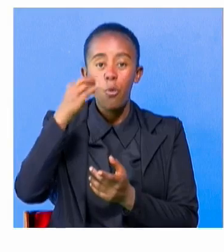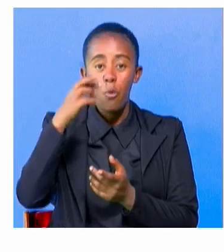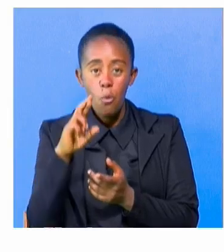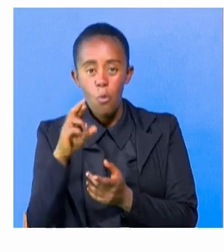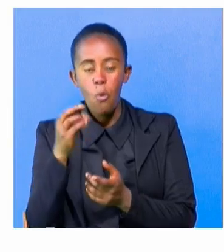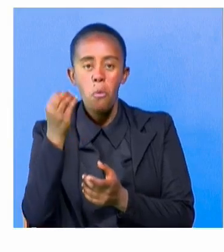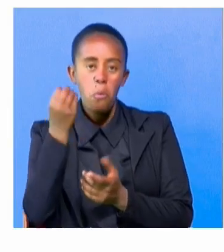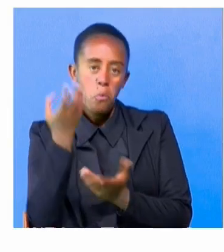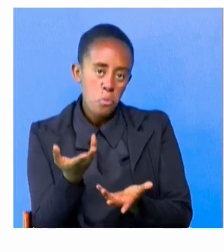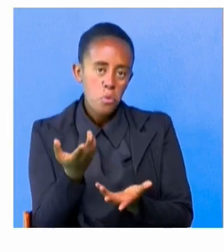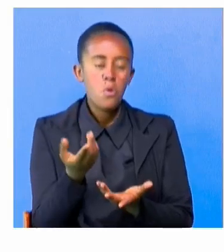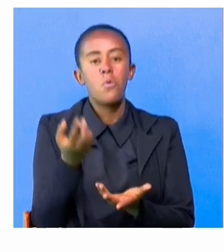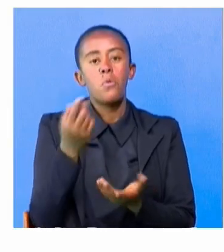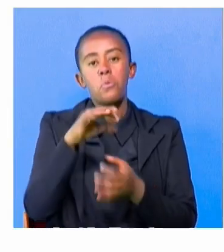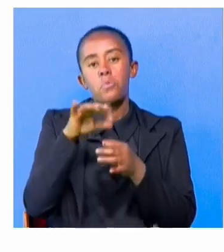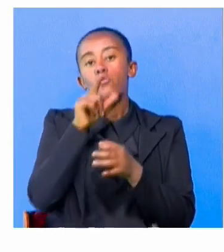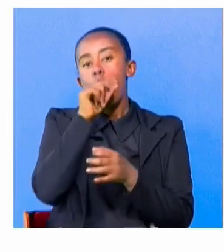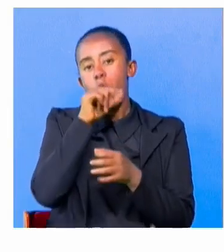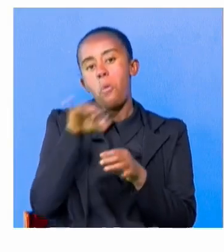doro what?